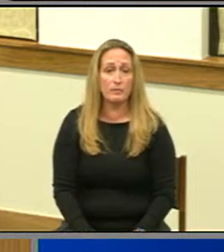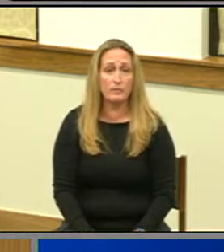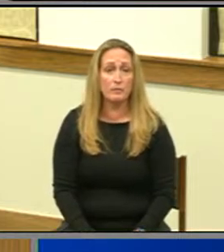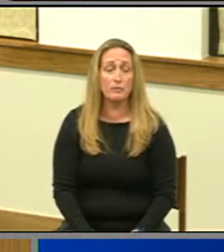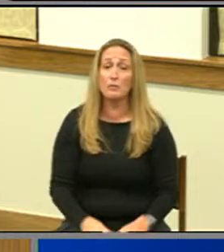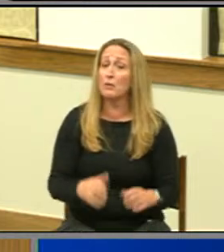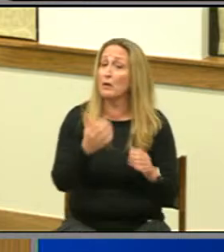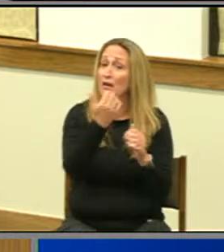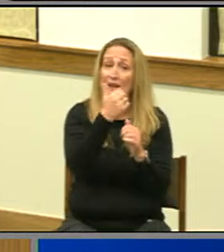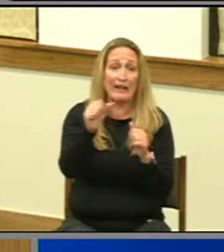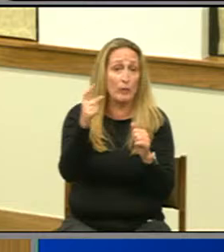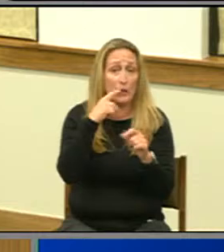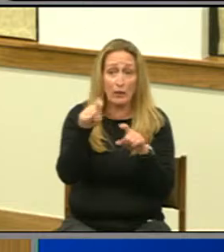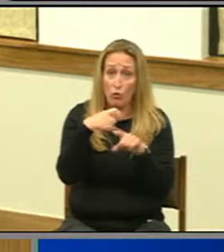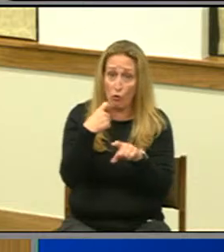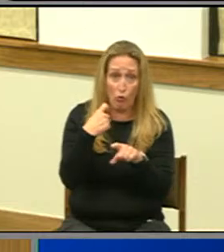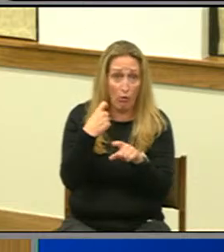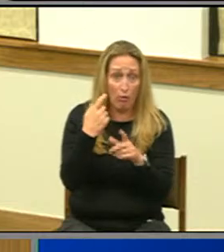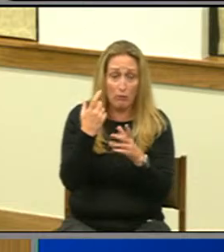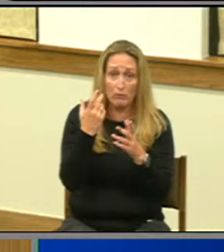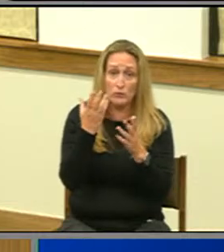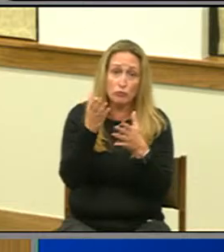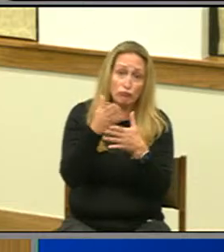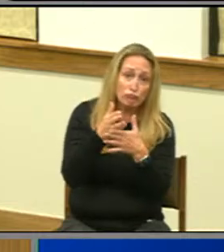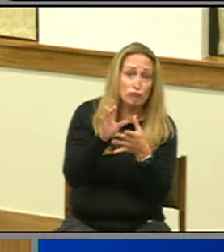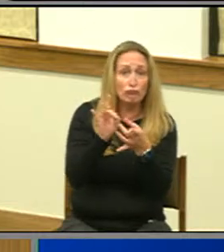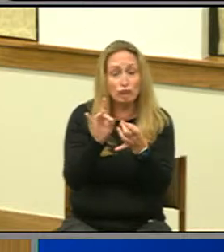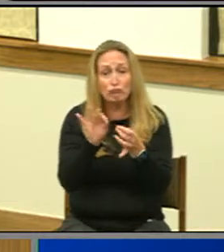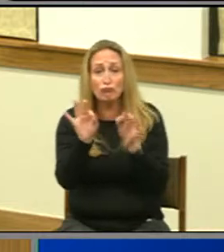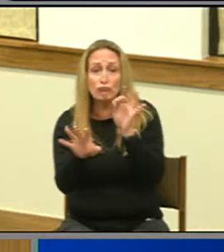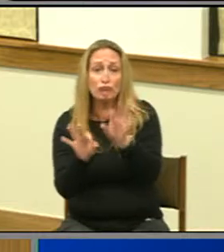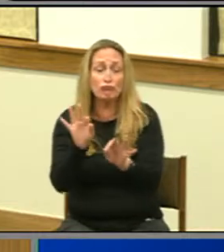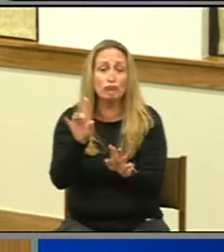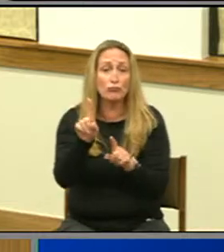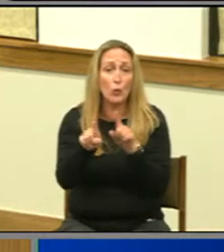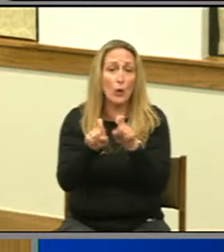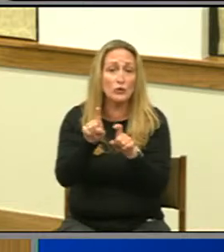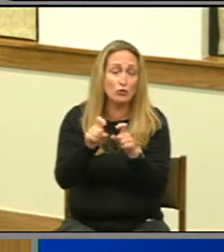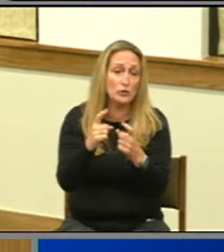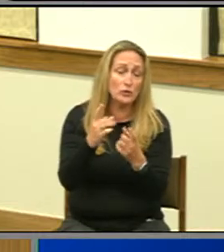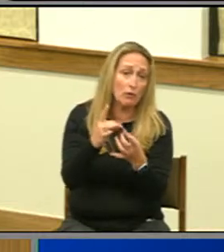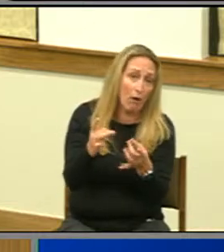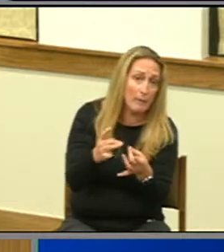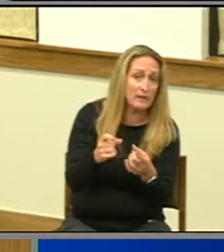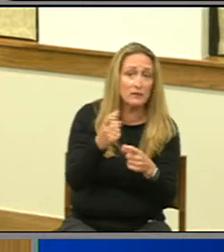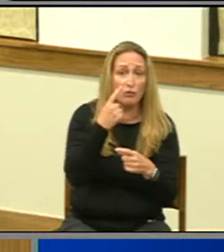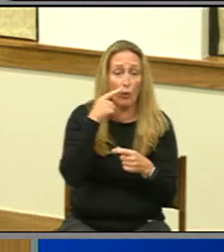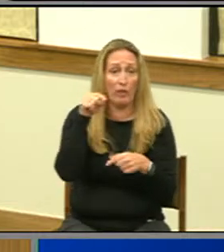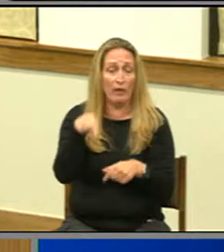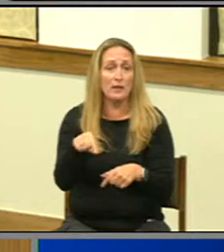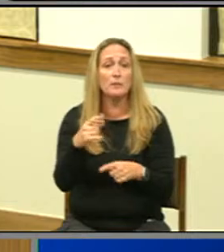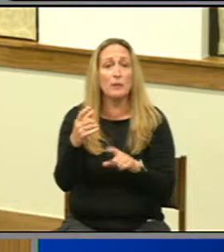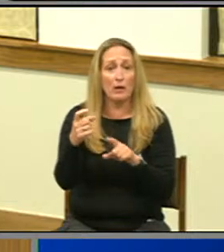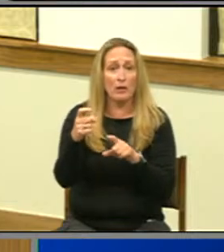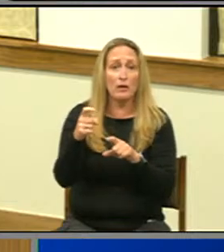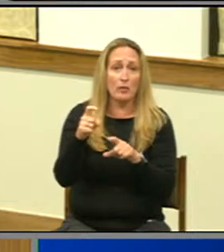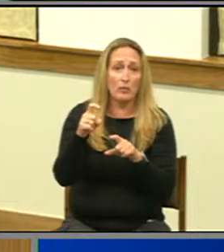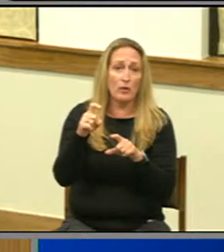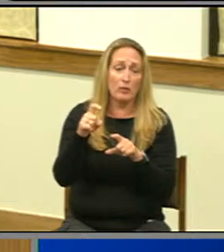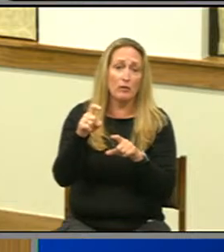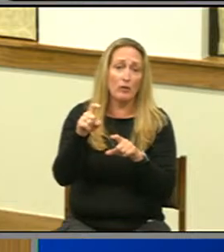And anybody can call to share their comments or questions on this project by calling in